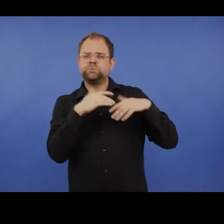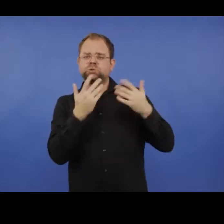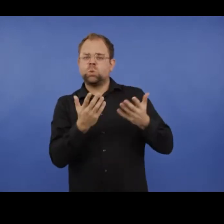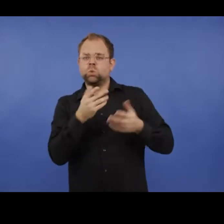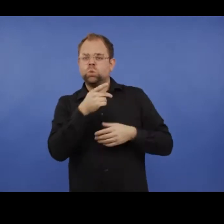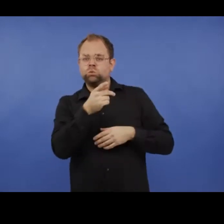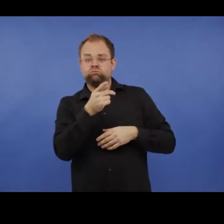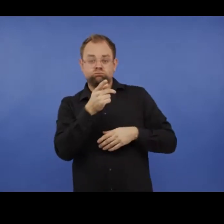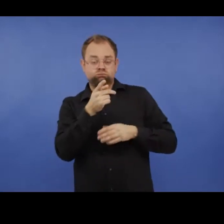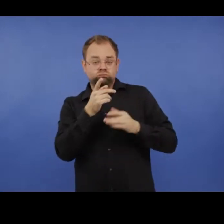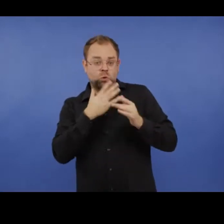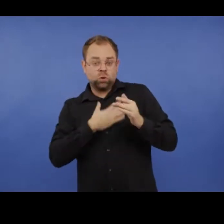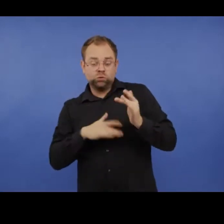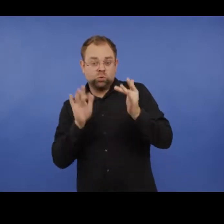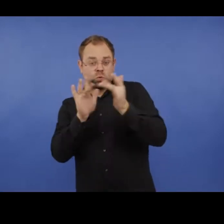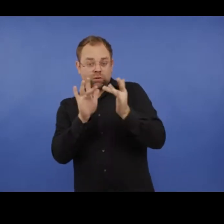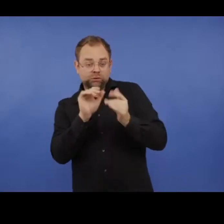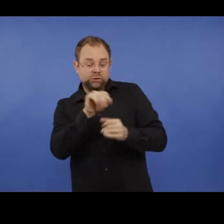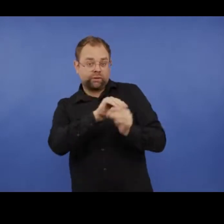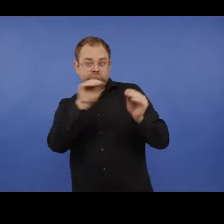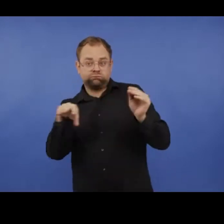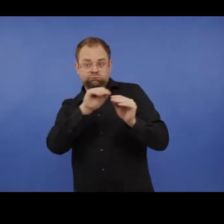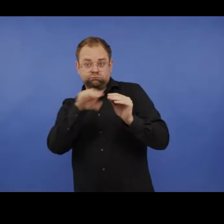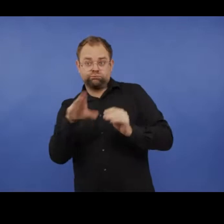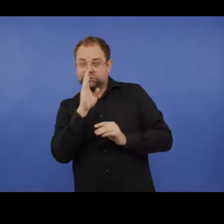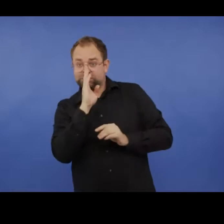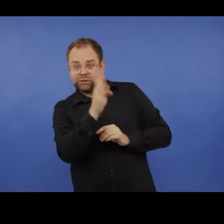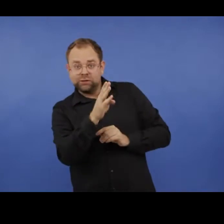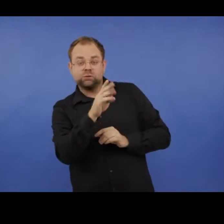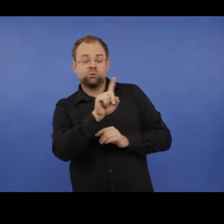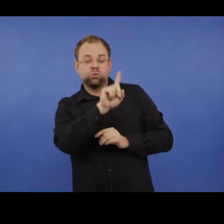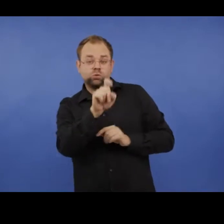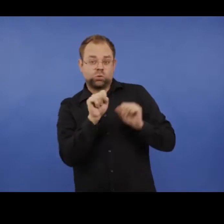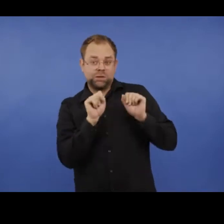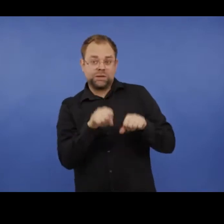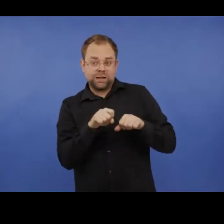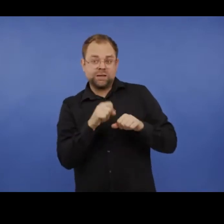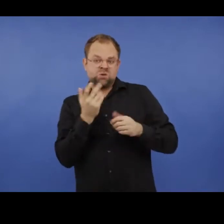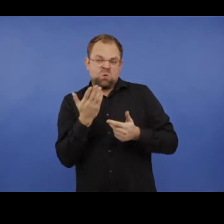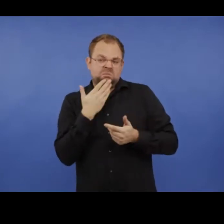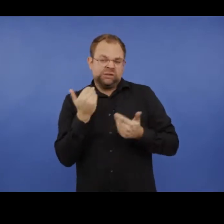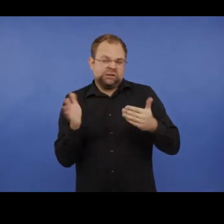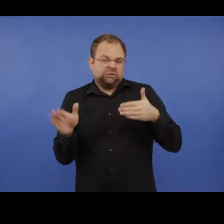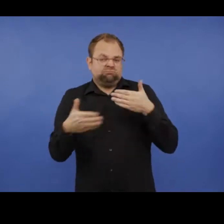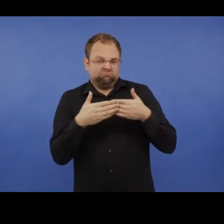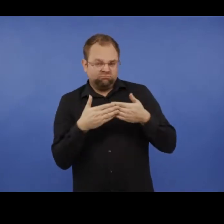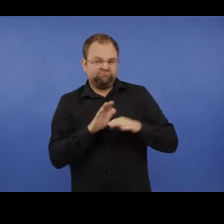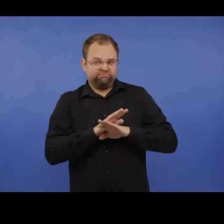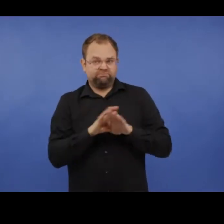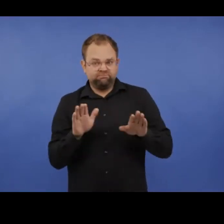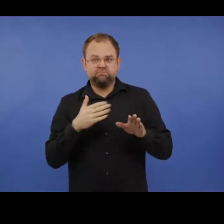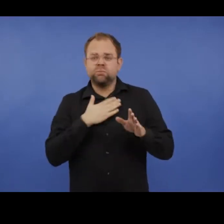speakers, etc., and our interpreters. I'm going to now hand over for closing remarks to Elham